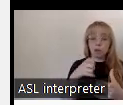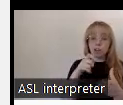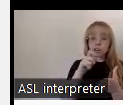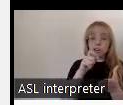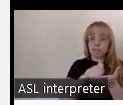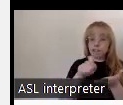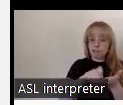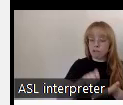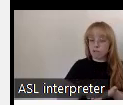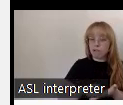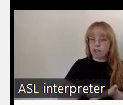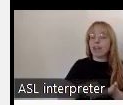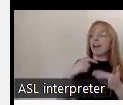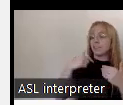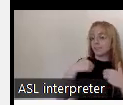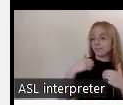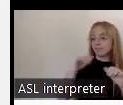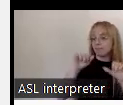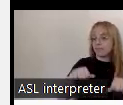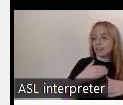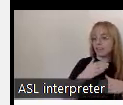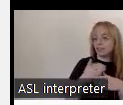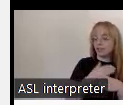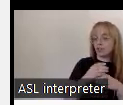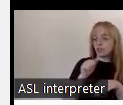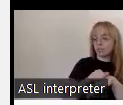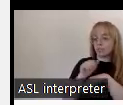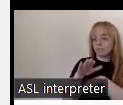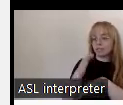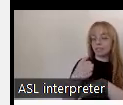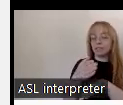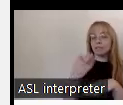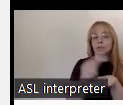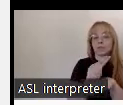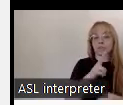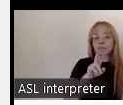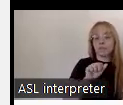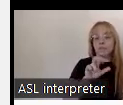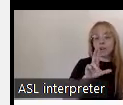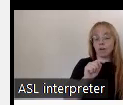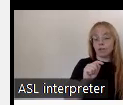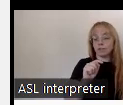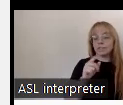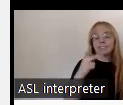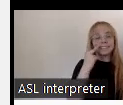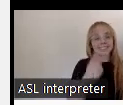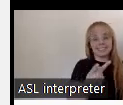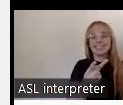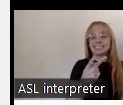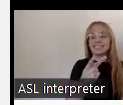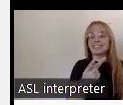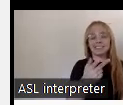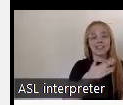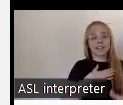I could securely share that vault to vault with Tabiso so that he could see what was on my award letter to support me in my